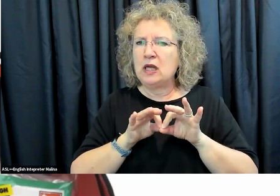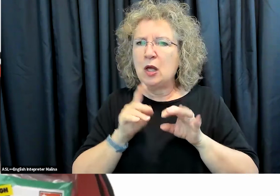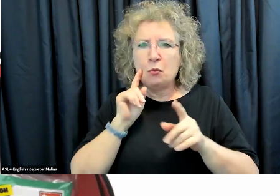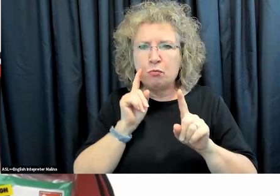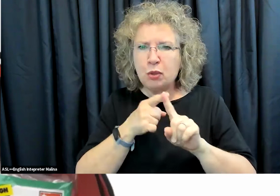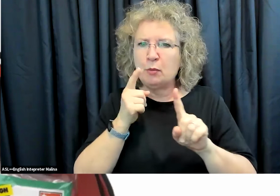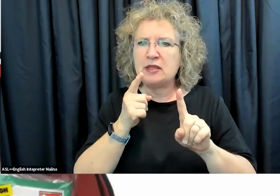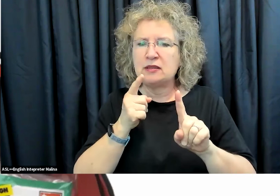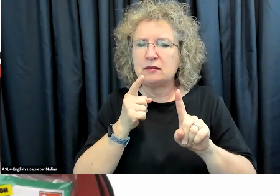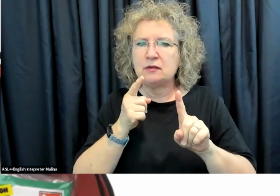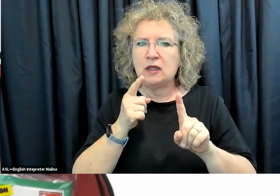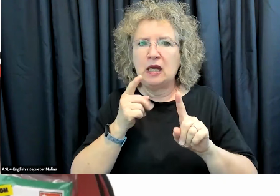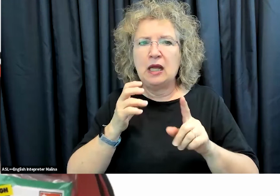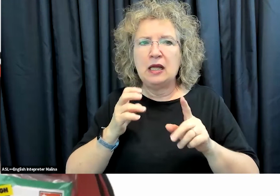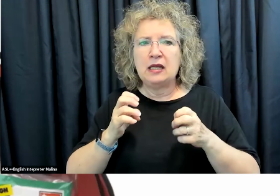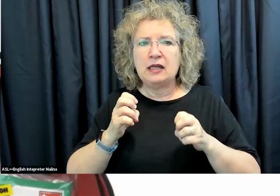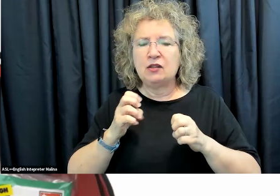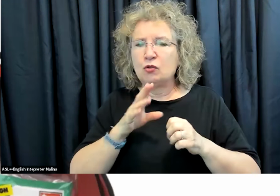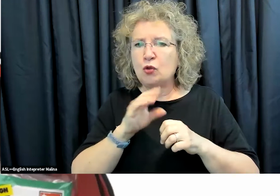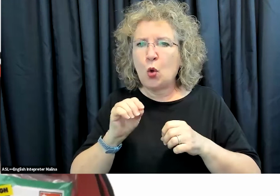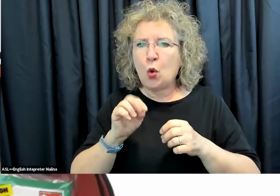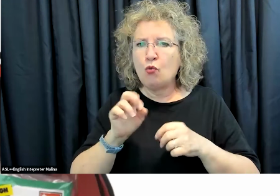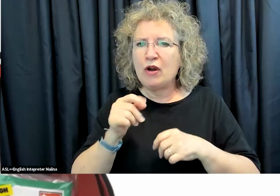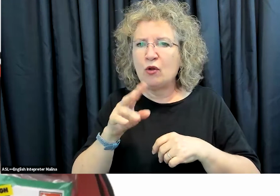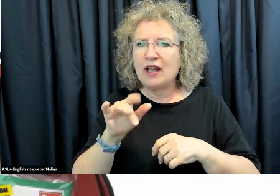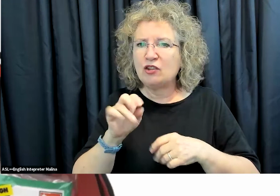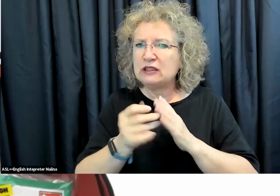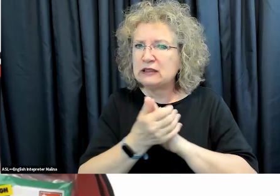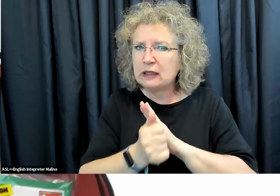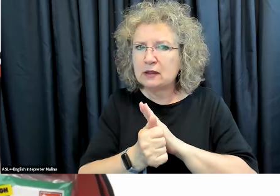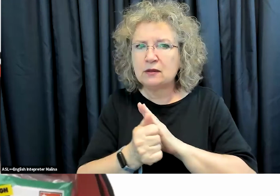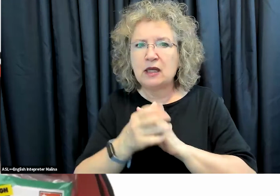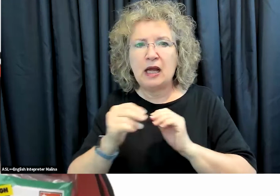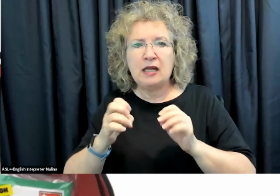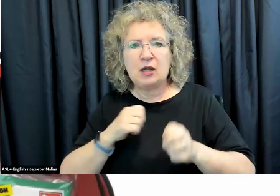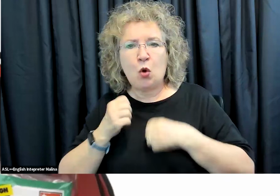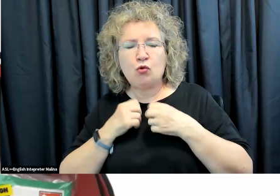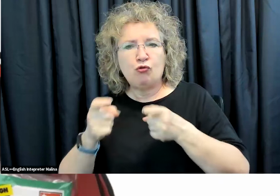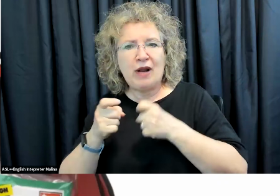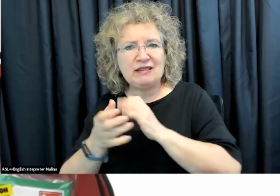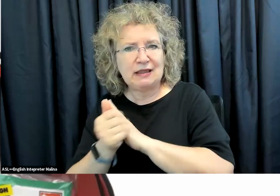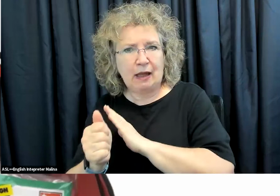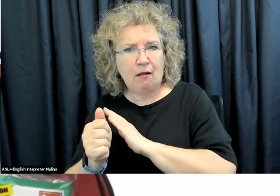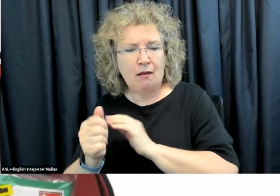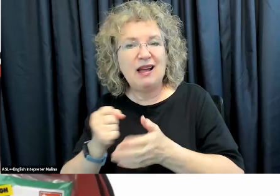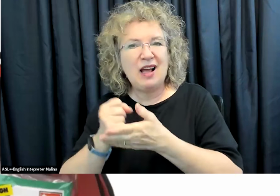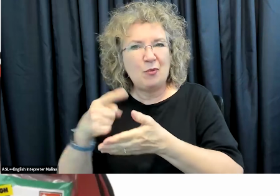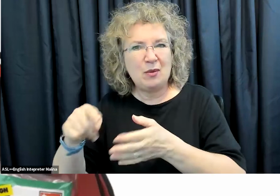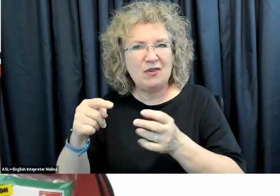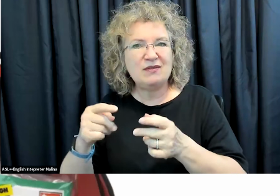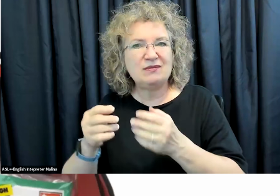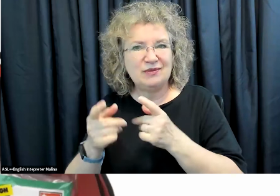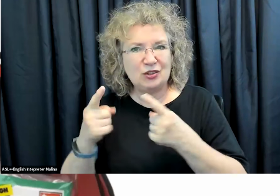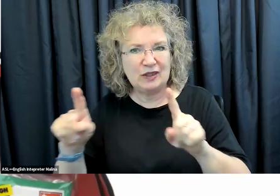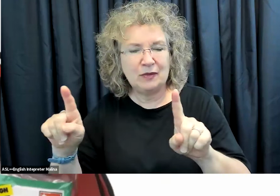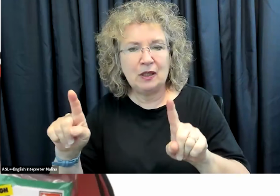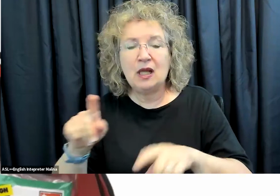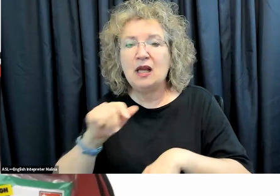and emotional regulation skills who succeed. These qualities help them stay out of that fight or flight or lizard brain